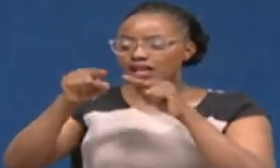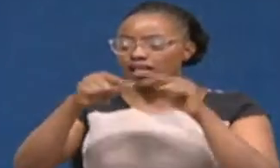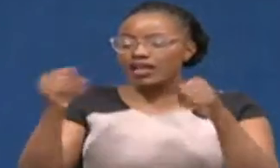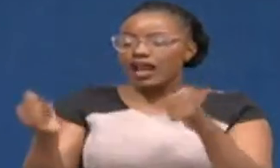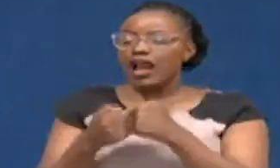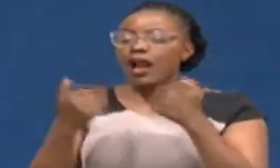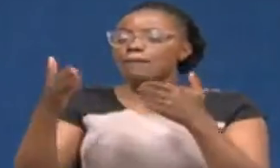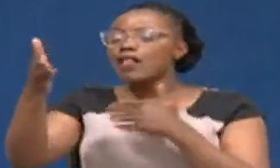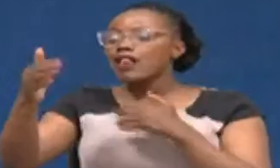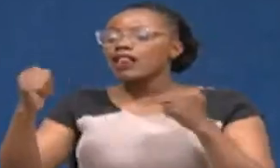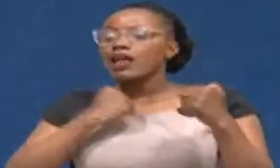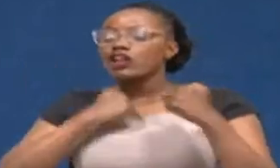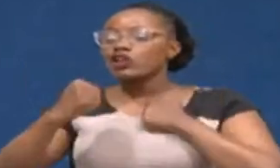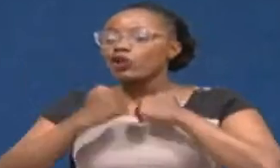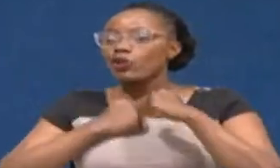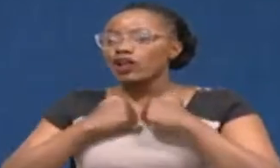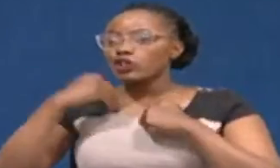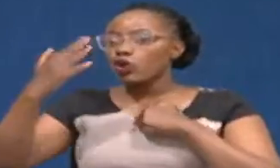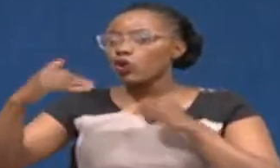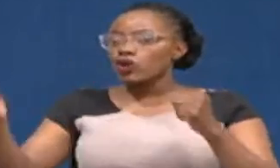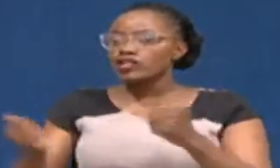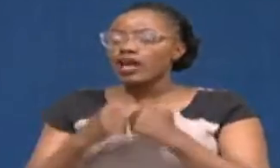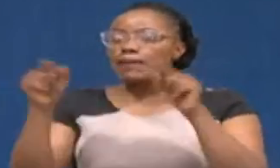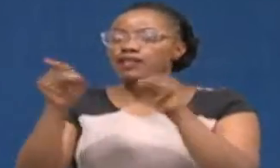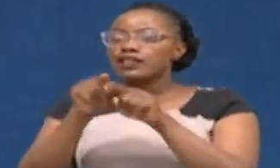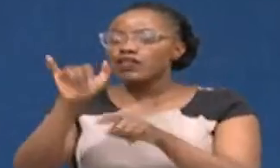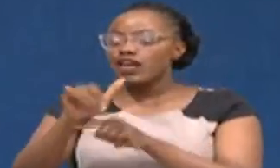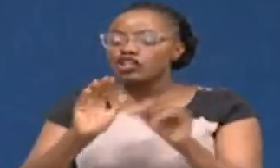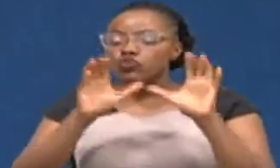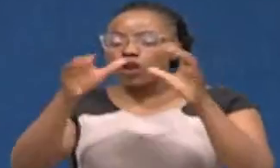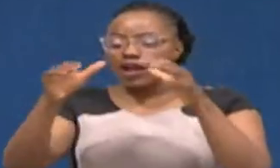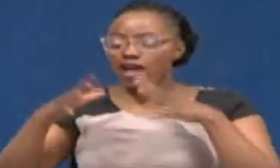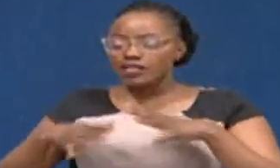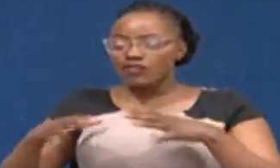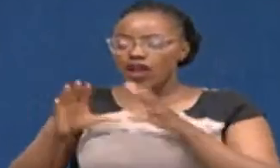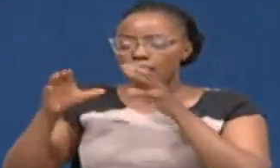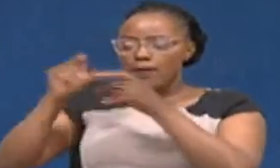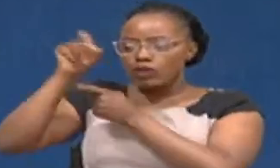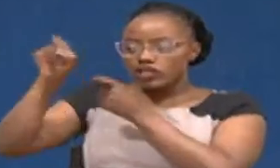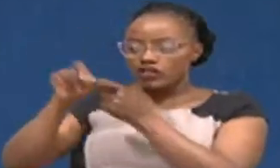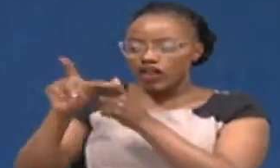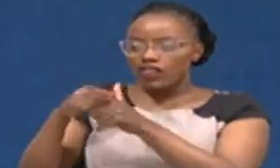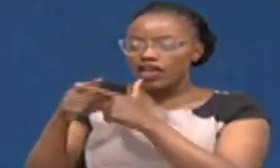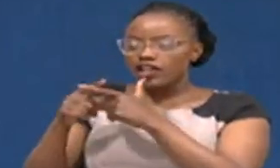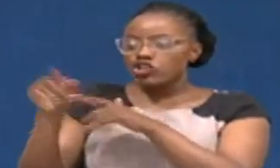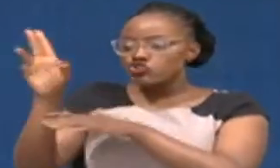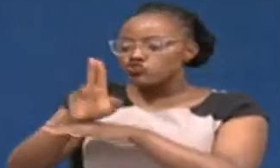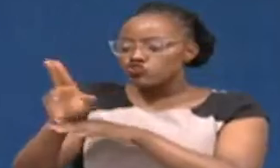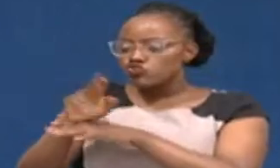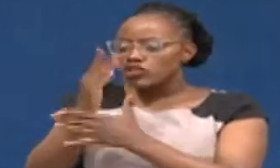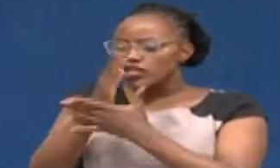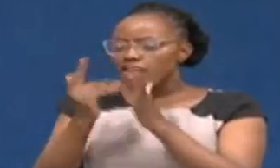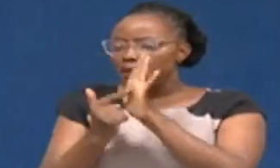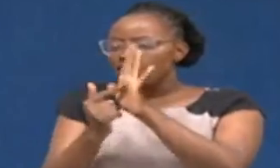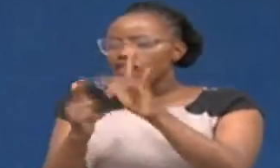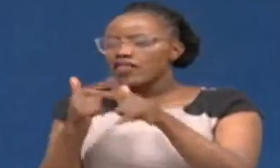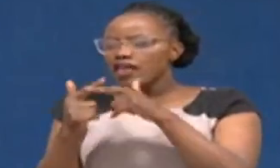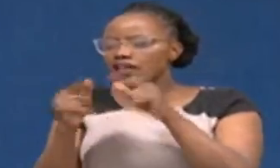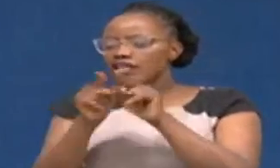massacres happen, it always happens like that. You classify a people, you put symbols to them, then